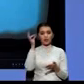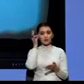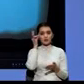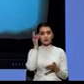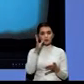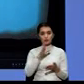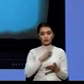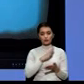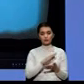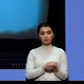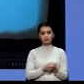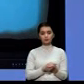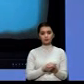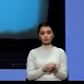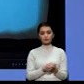Esingizga tushdimi?